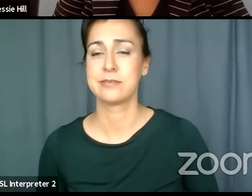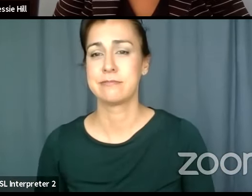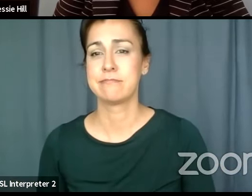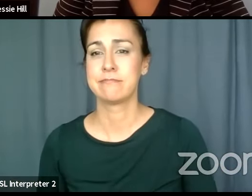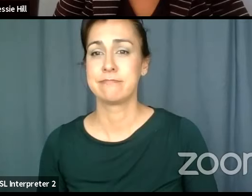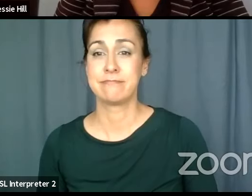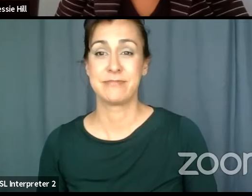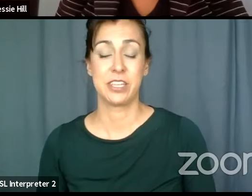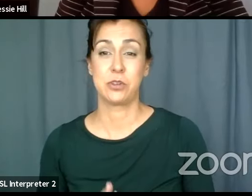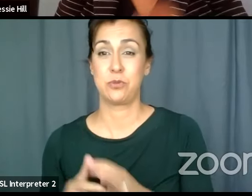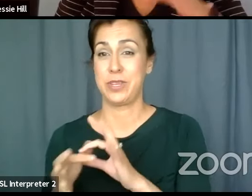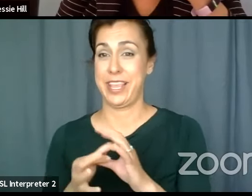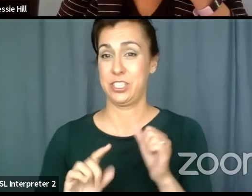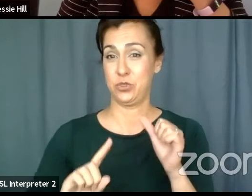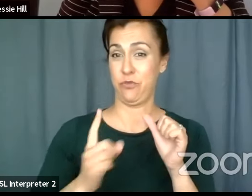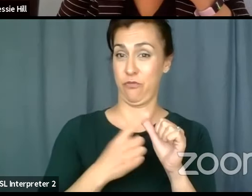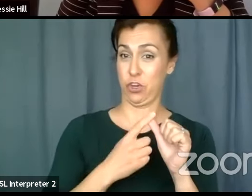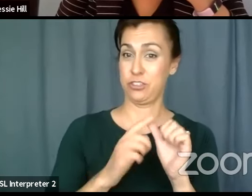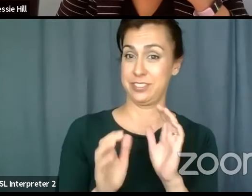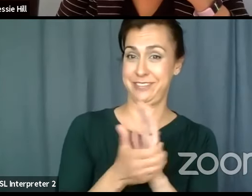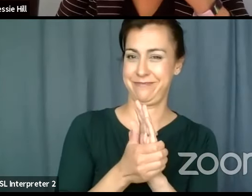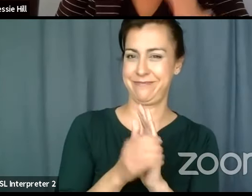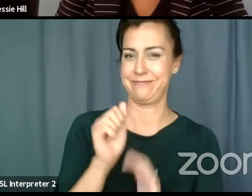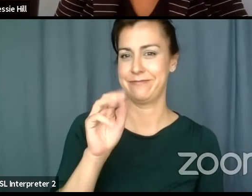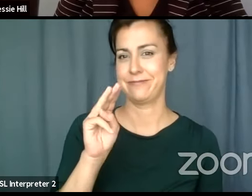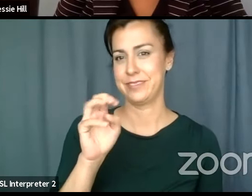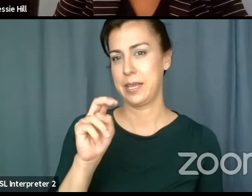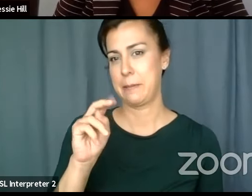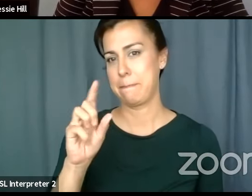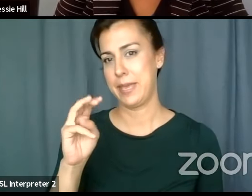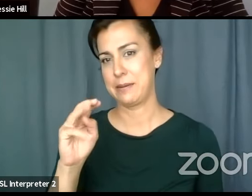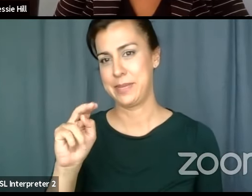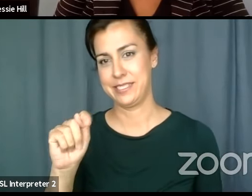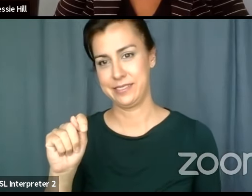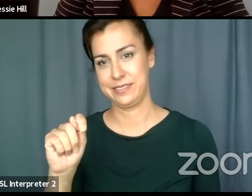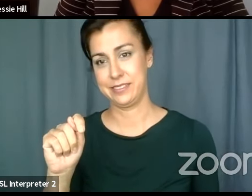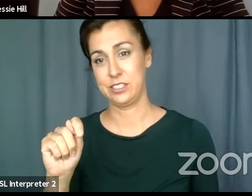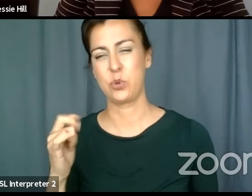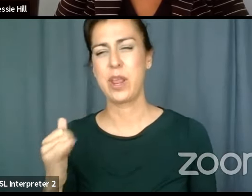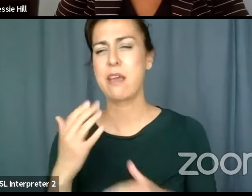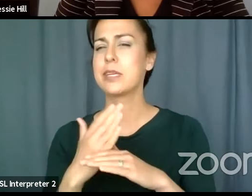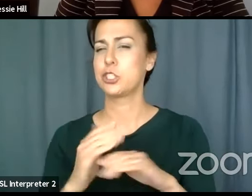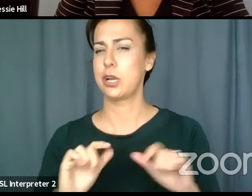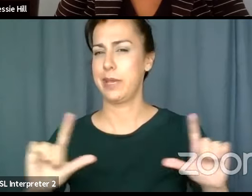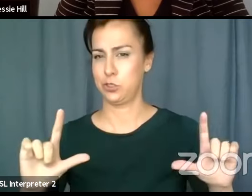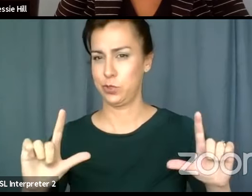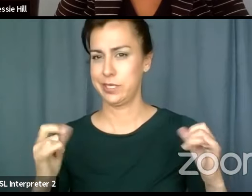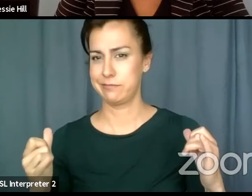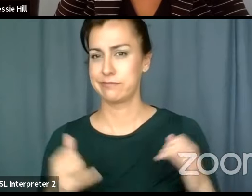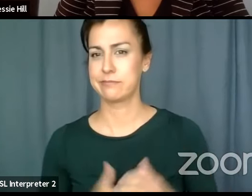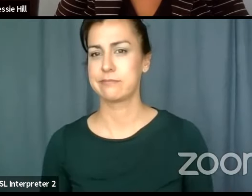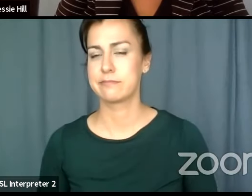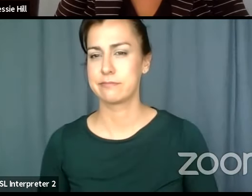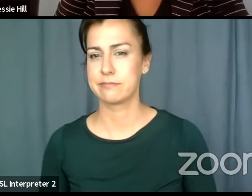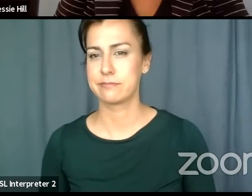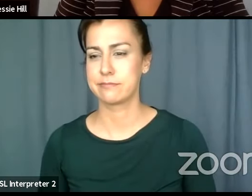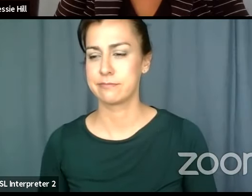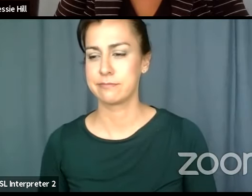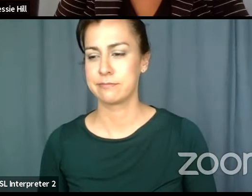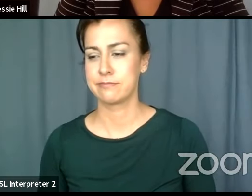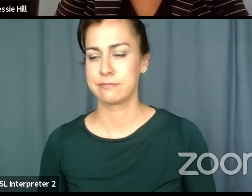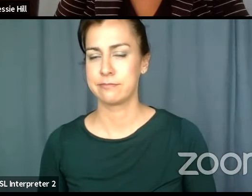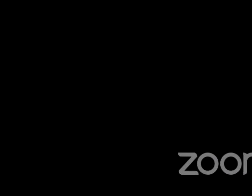in First Amendment terms. And so I'm going to go to my share screen here and begin